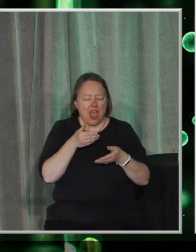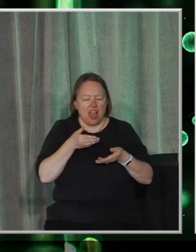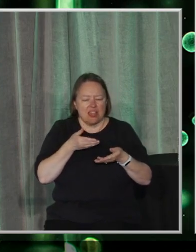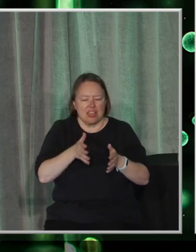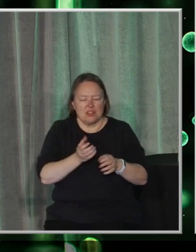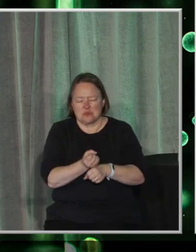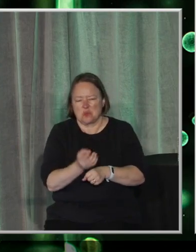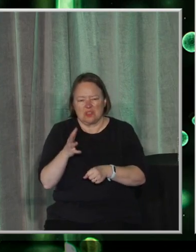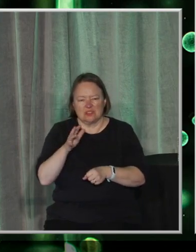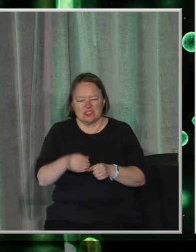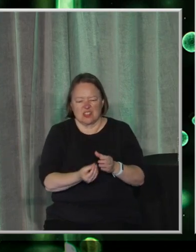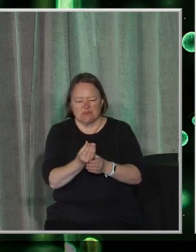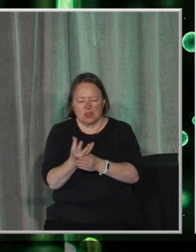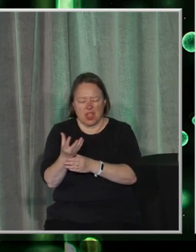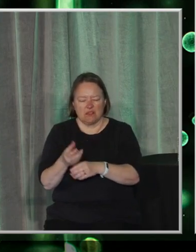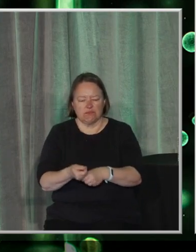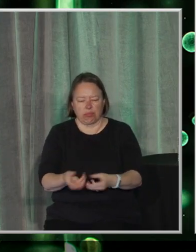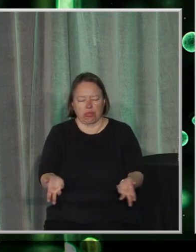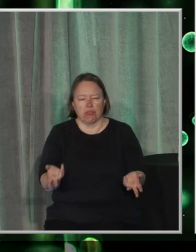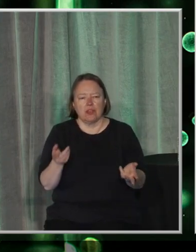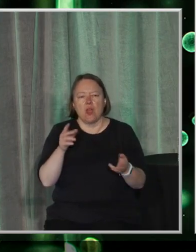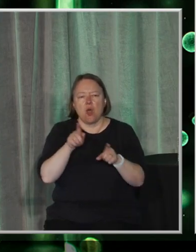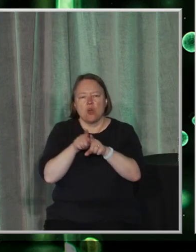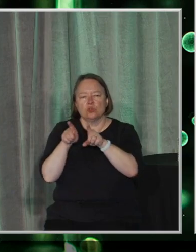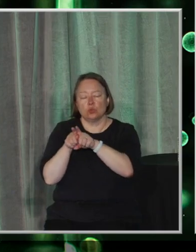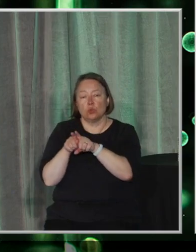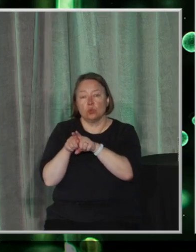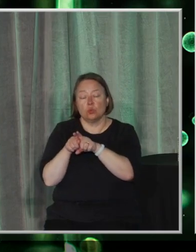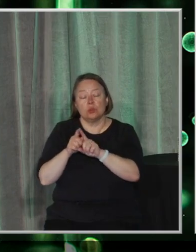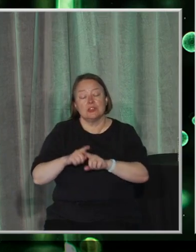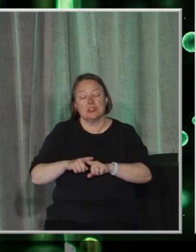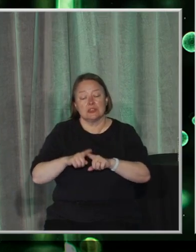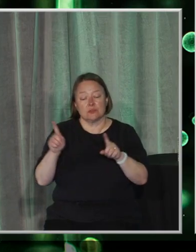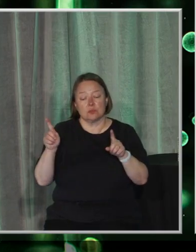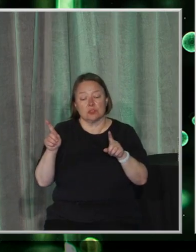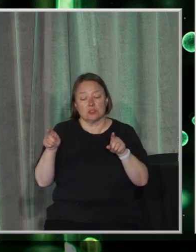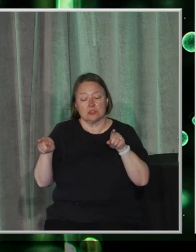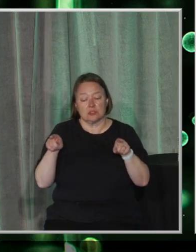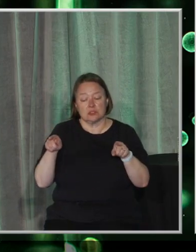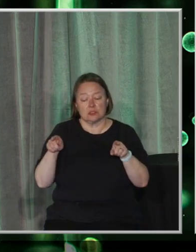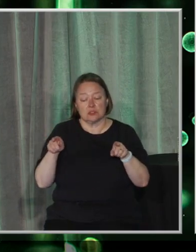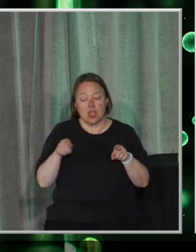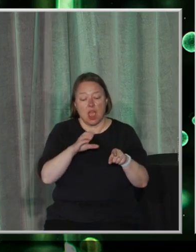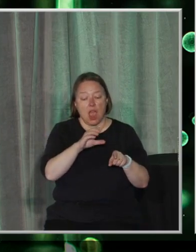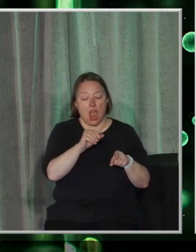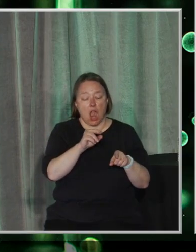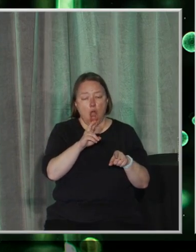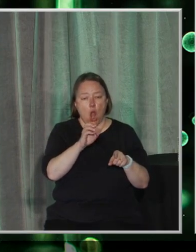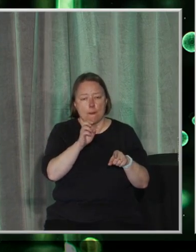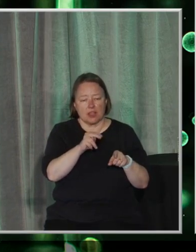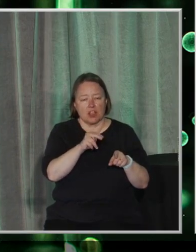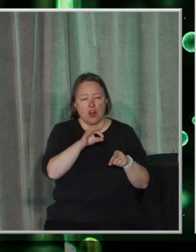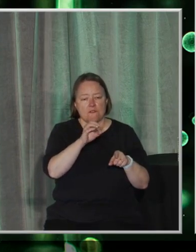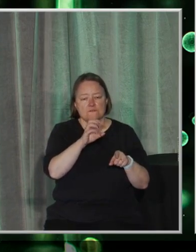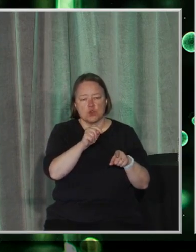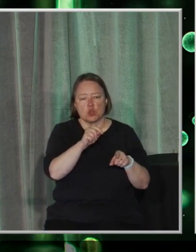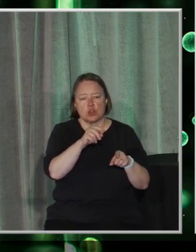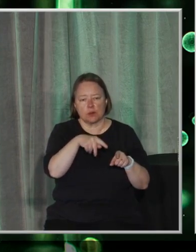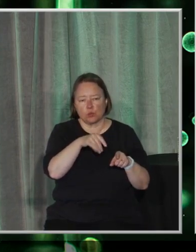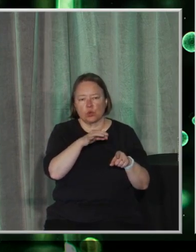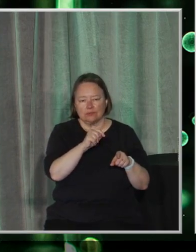go to waste. Also, the difference between, the carbon footprint. In other words, you're trying